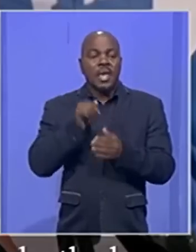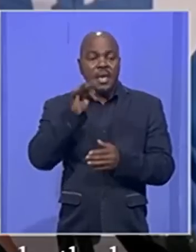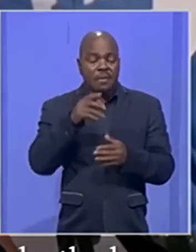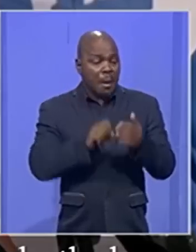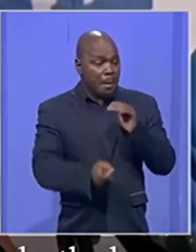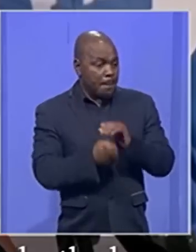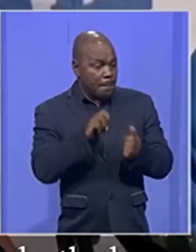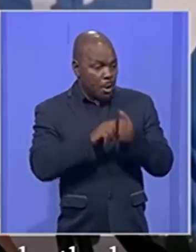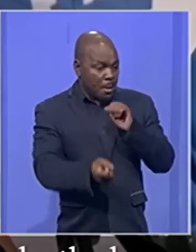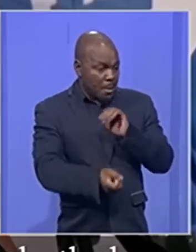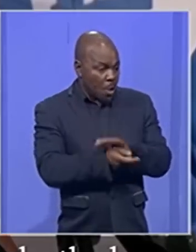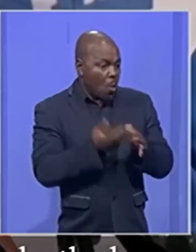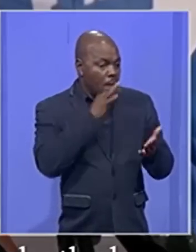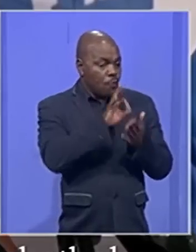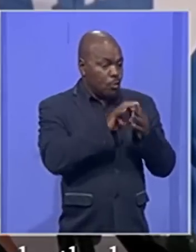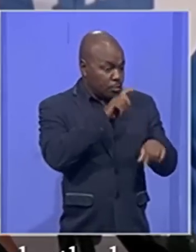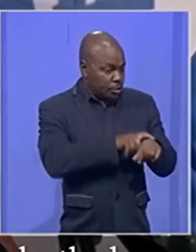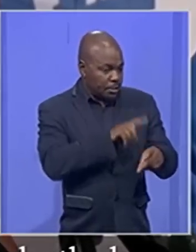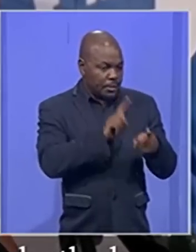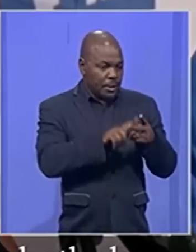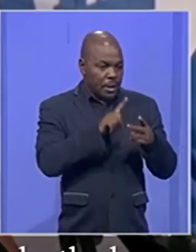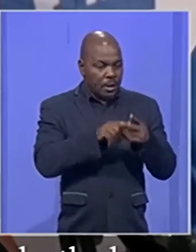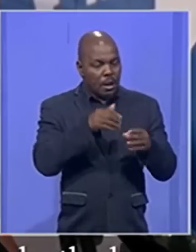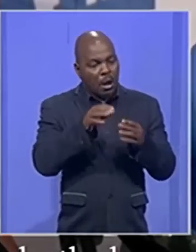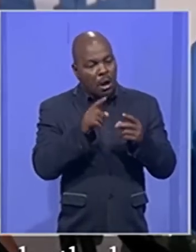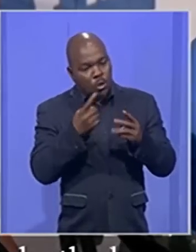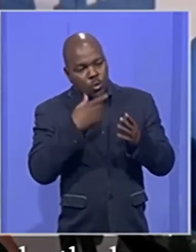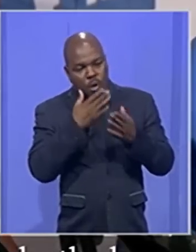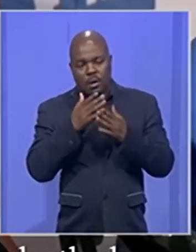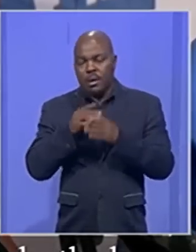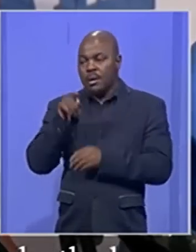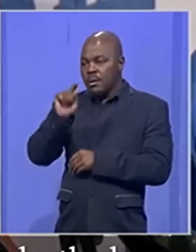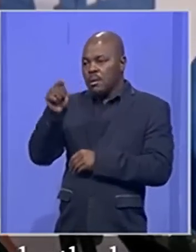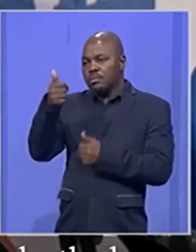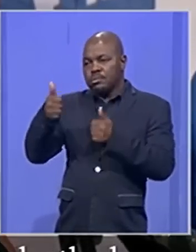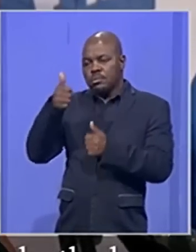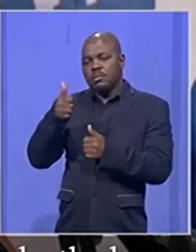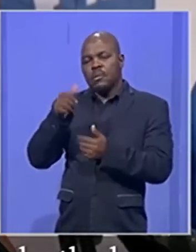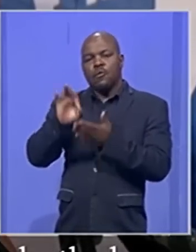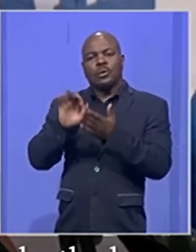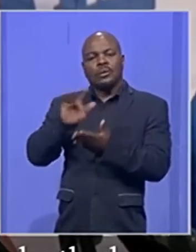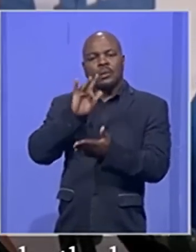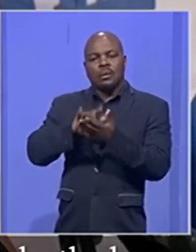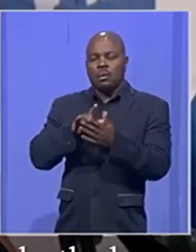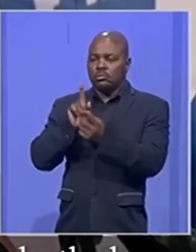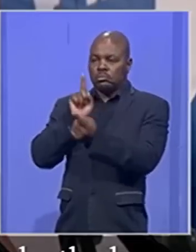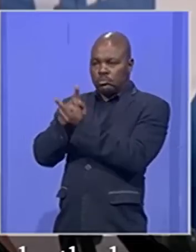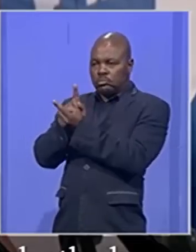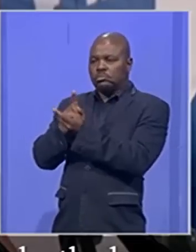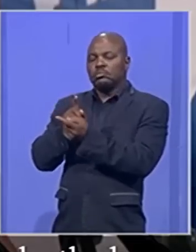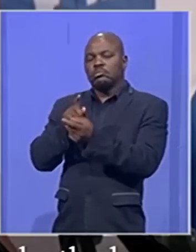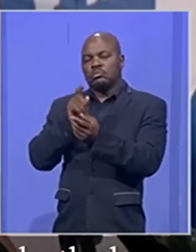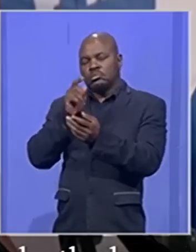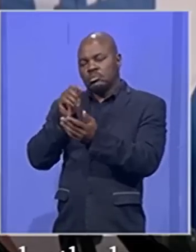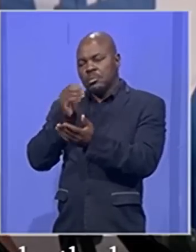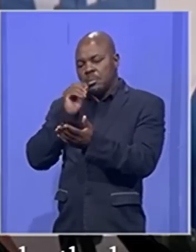and counting with presiding officers at affected voting stations and until 5